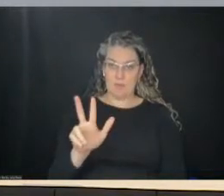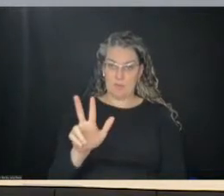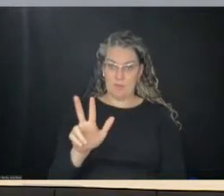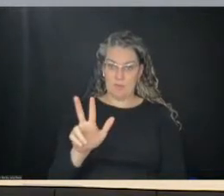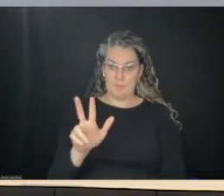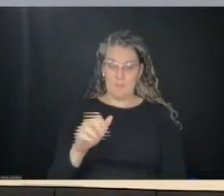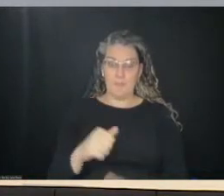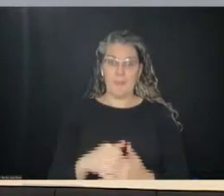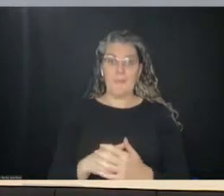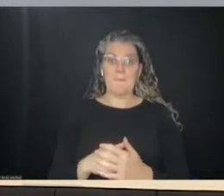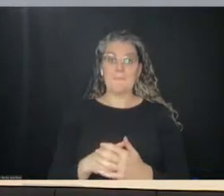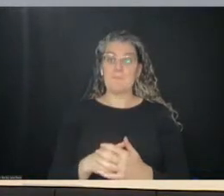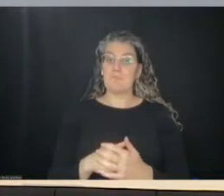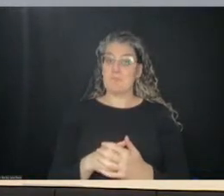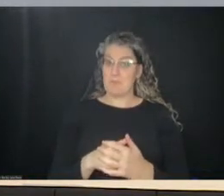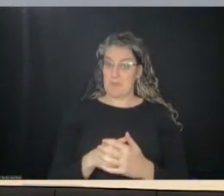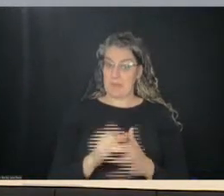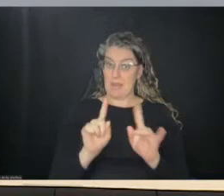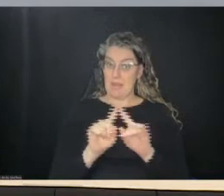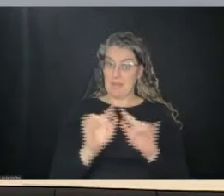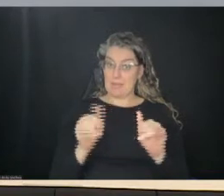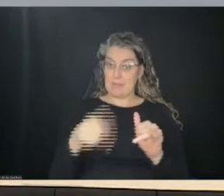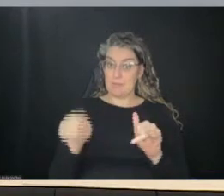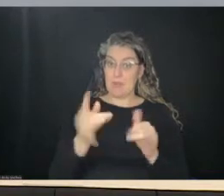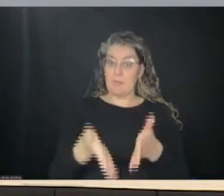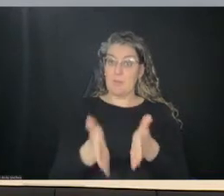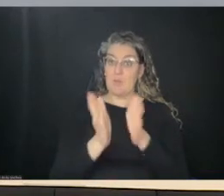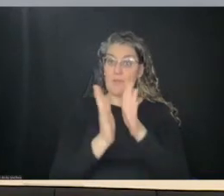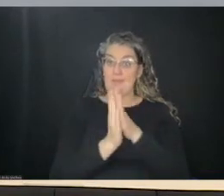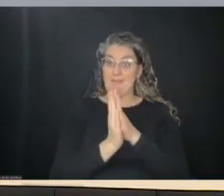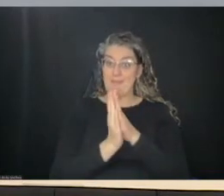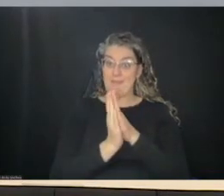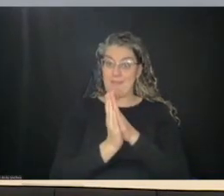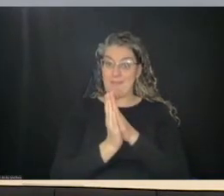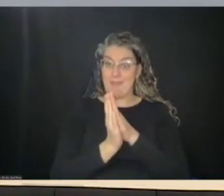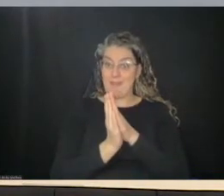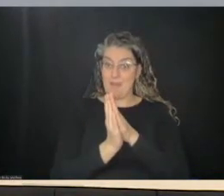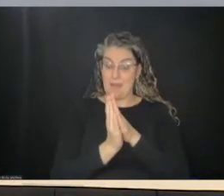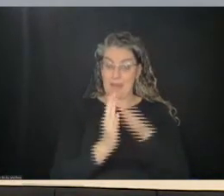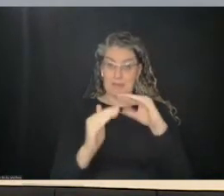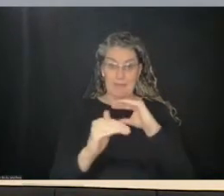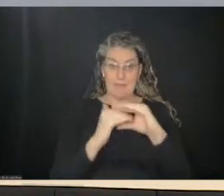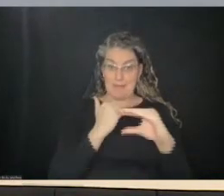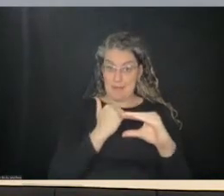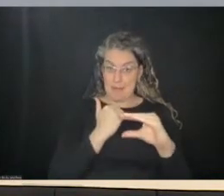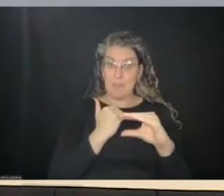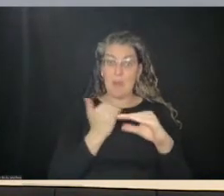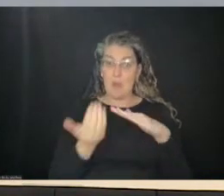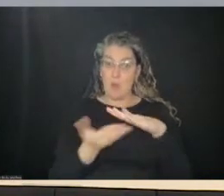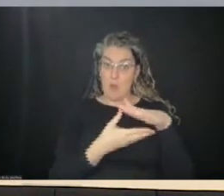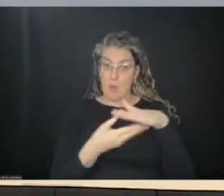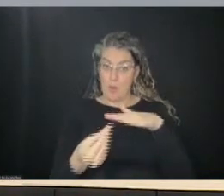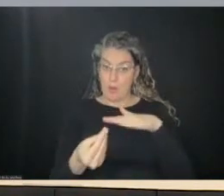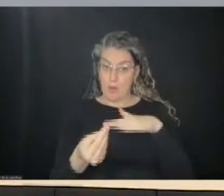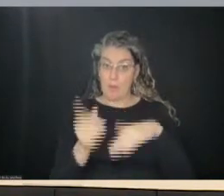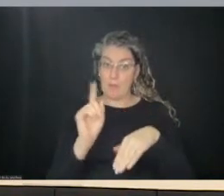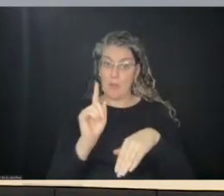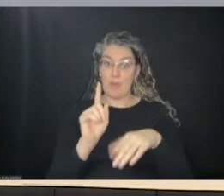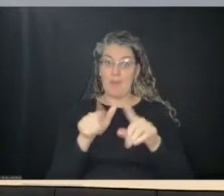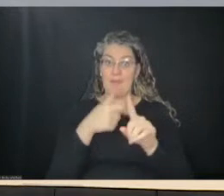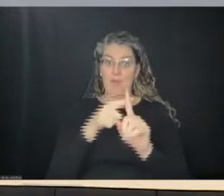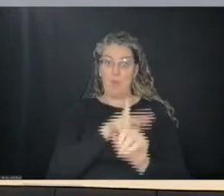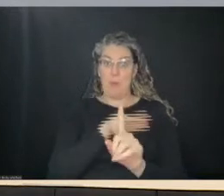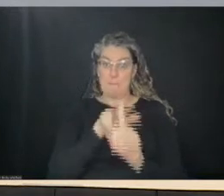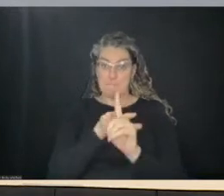Individuals can also request a copy of their vaccine record, either hard copy or electronic copy, at the vaccine clinic when they are being